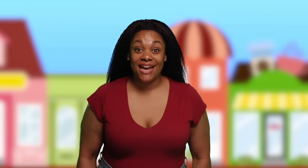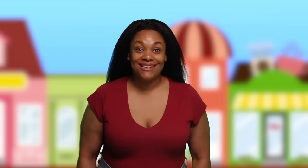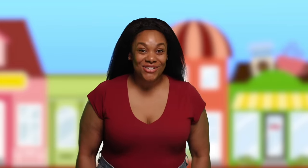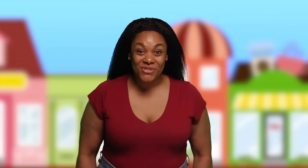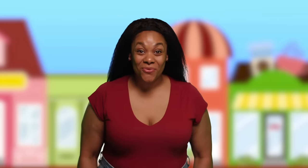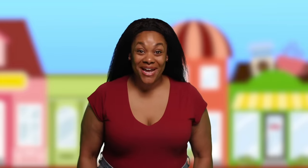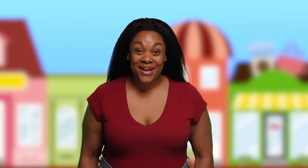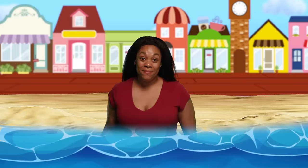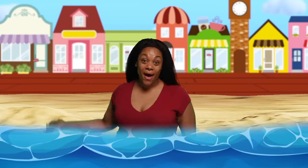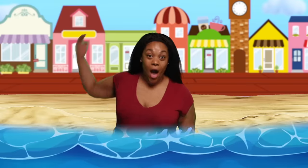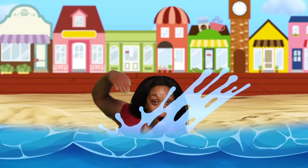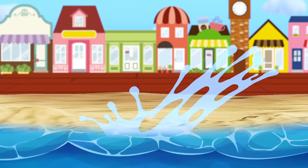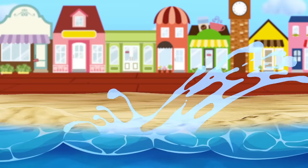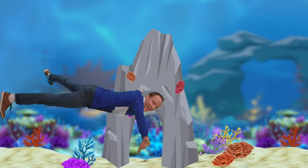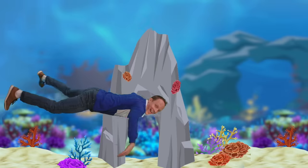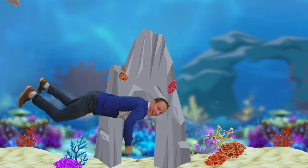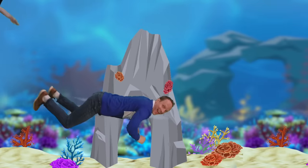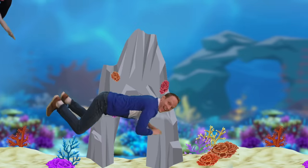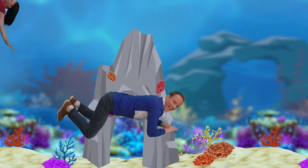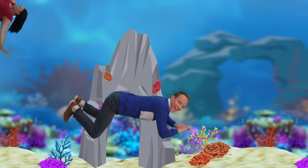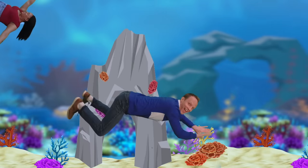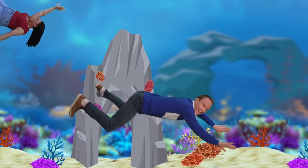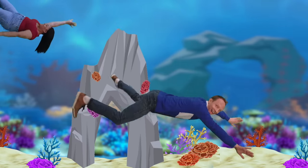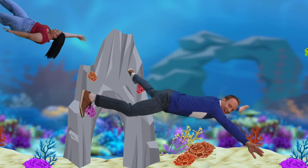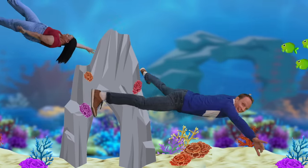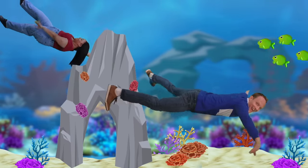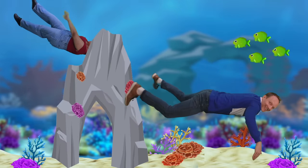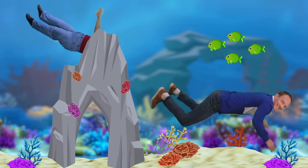Let's pretend to swim.